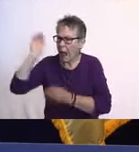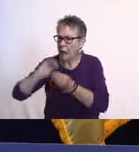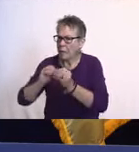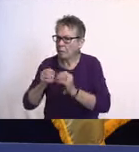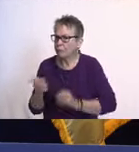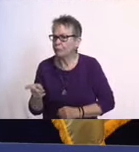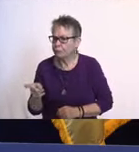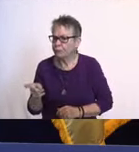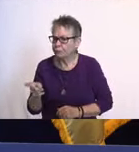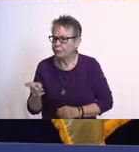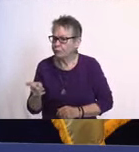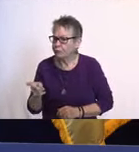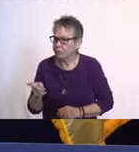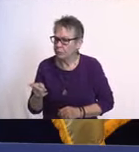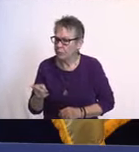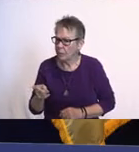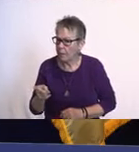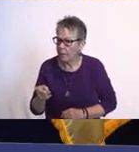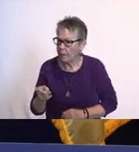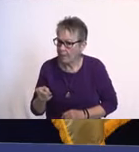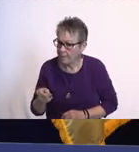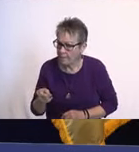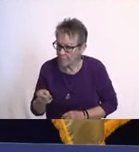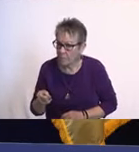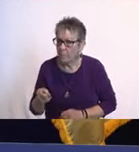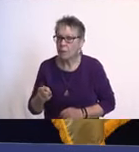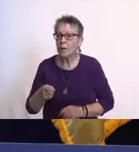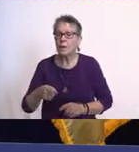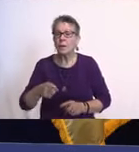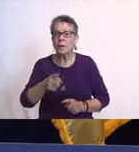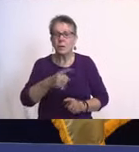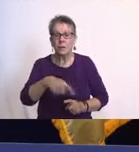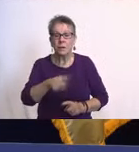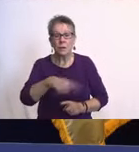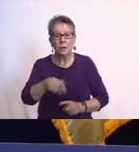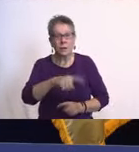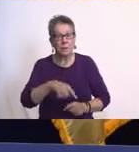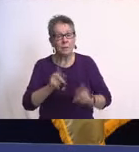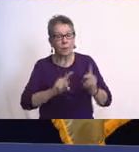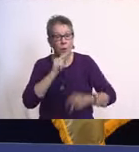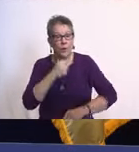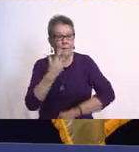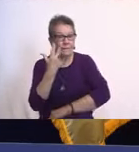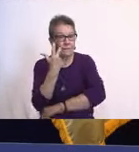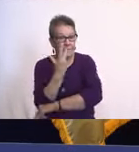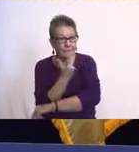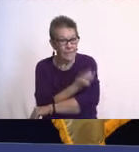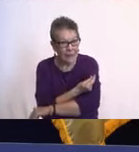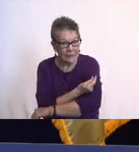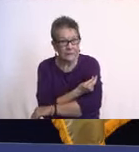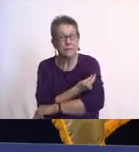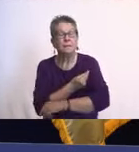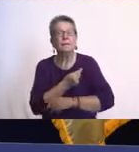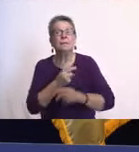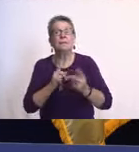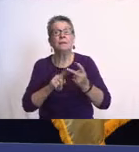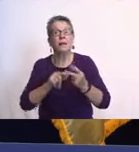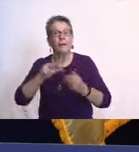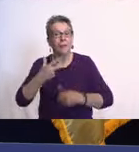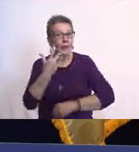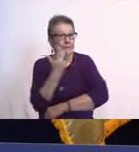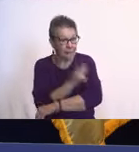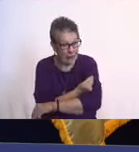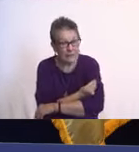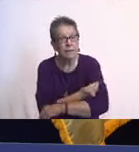times higher, respectively, than those of fully vaccinated persons without a booster. So boosters work.